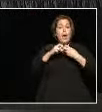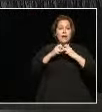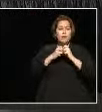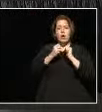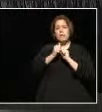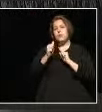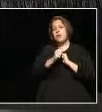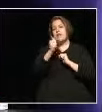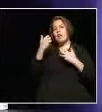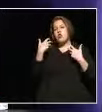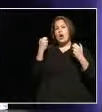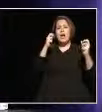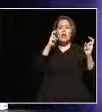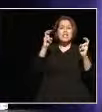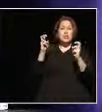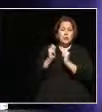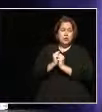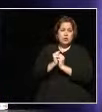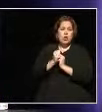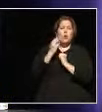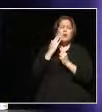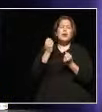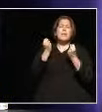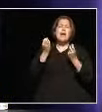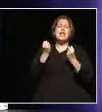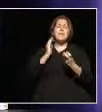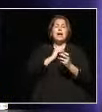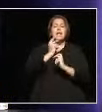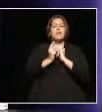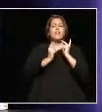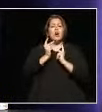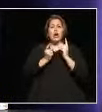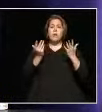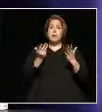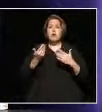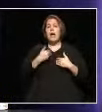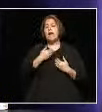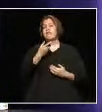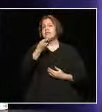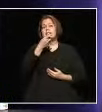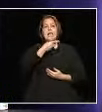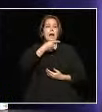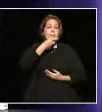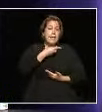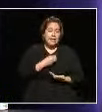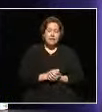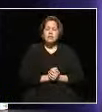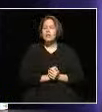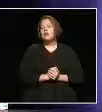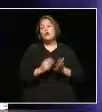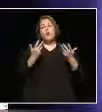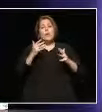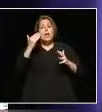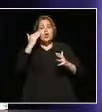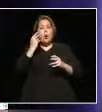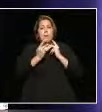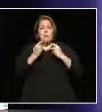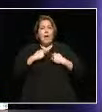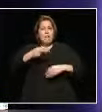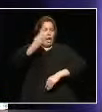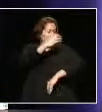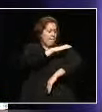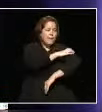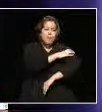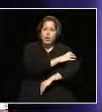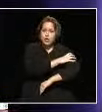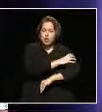underlying health. We know a significant portion of our population have diabetes. Yep. We know that we have hypertension.